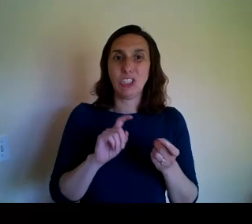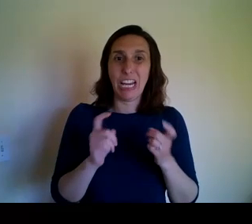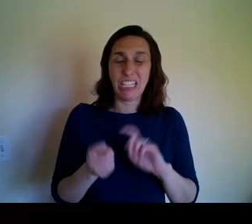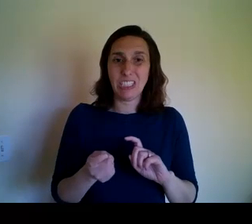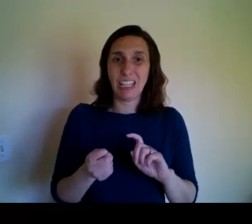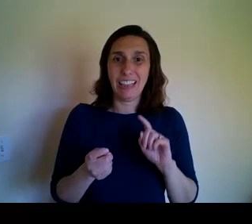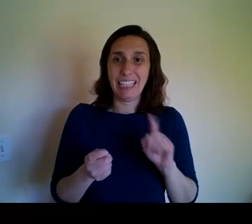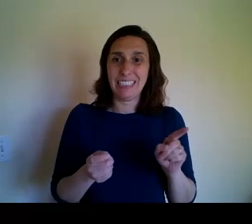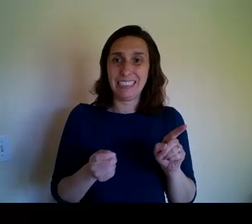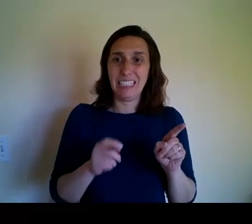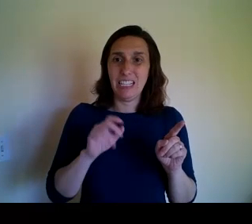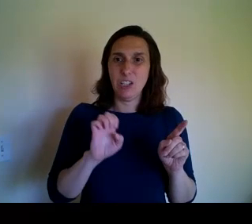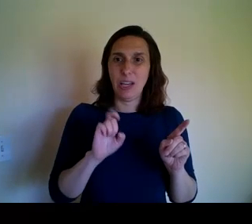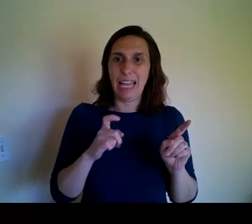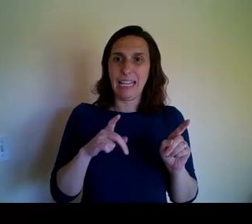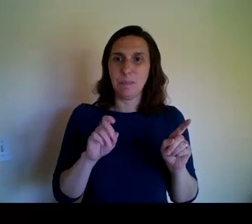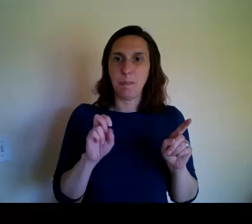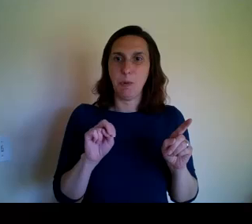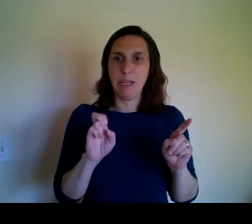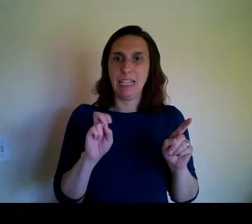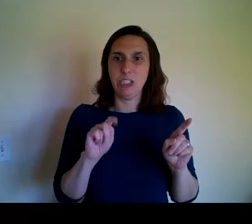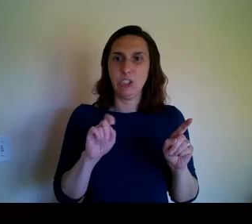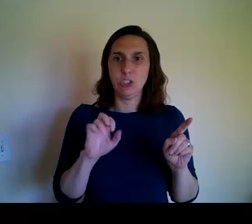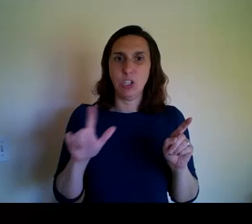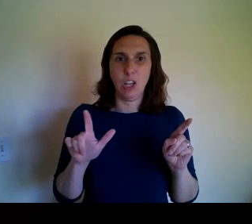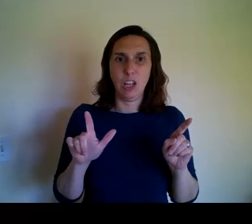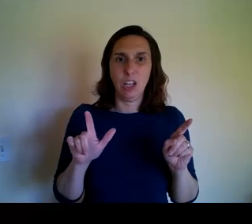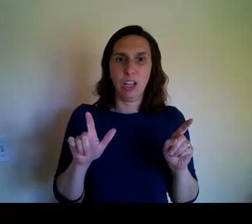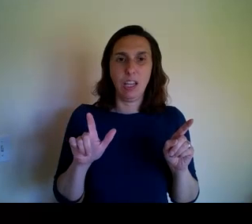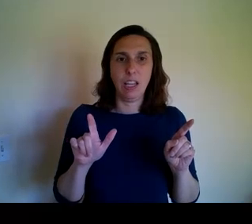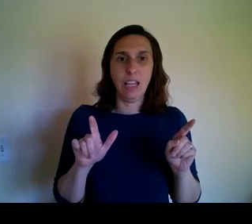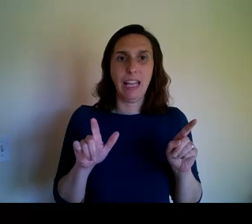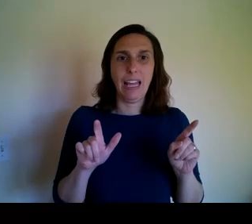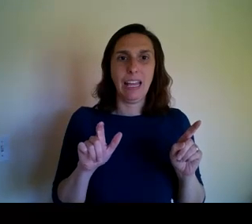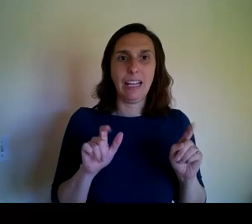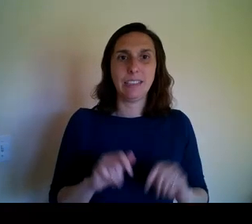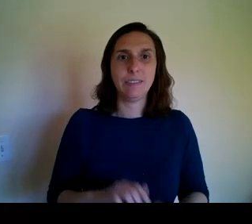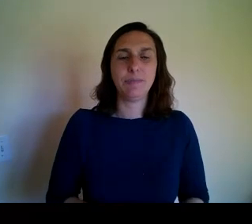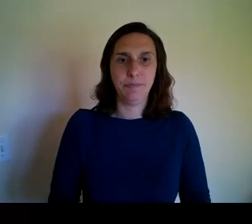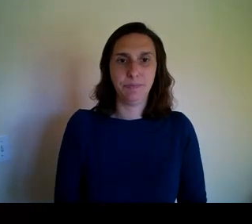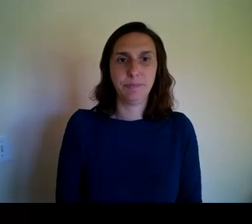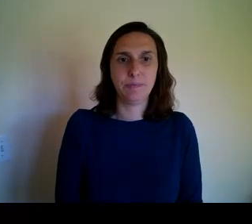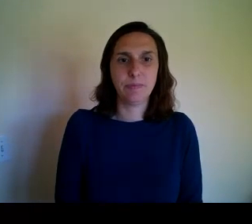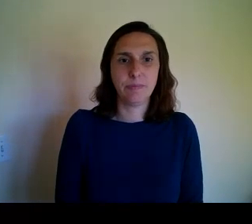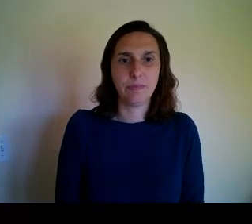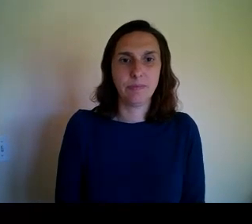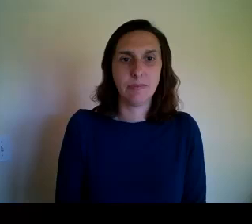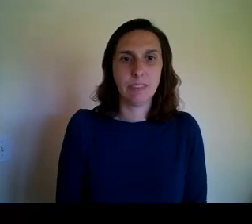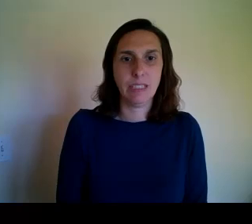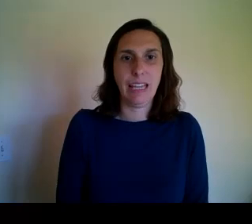And this bit here, because it's an inverse, leaves me with x. I've really written my